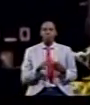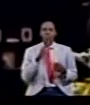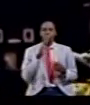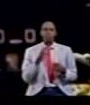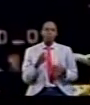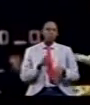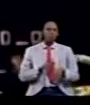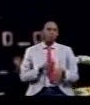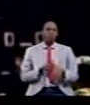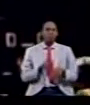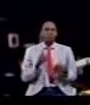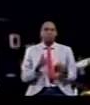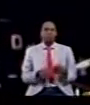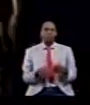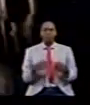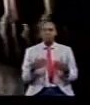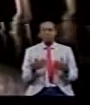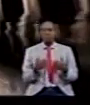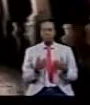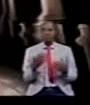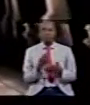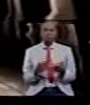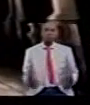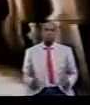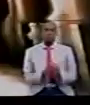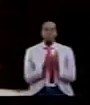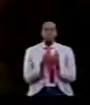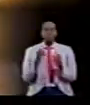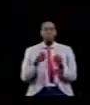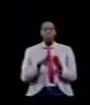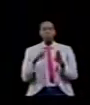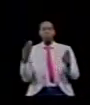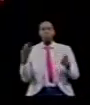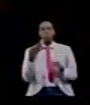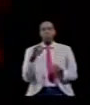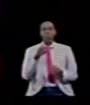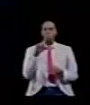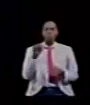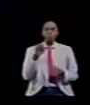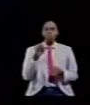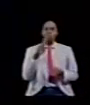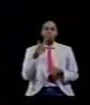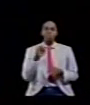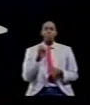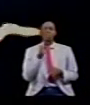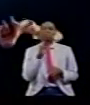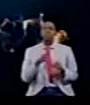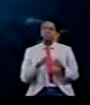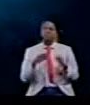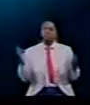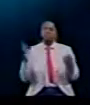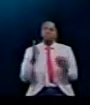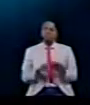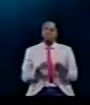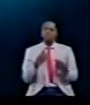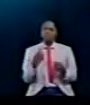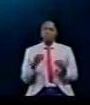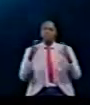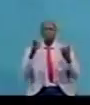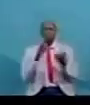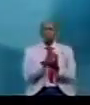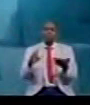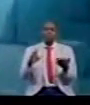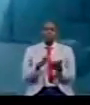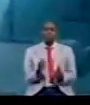us a settled mind and an organized family, organized ministry. He's the only one that has all the power to take away worry